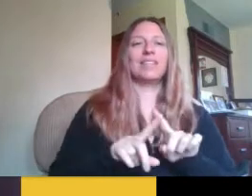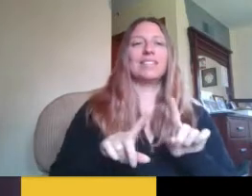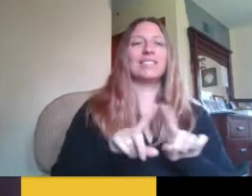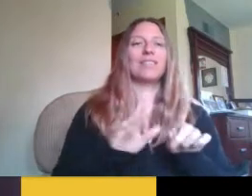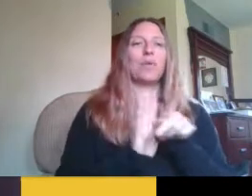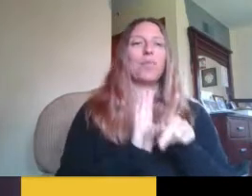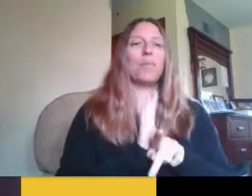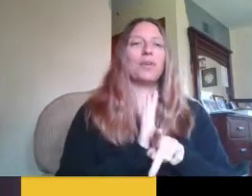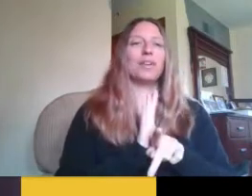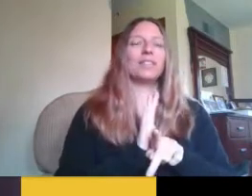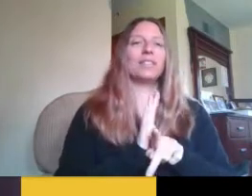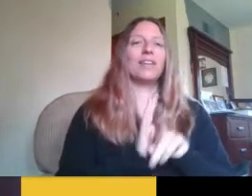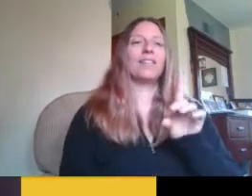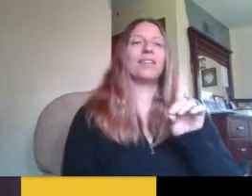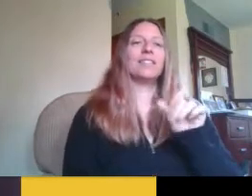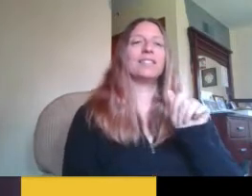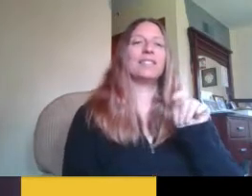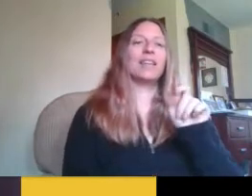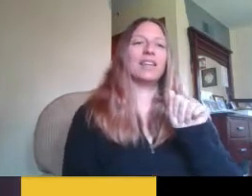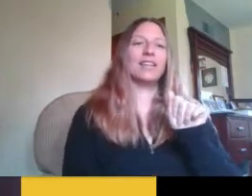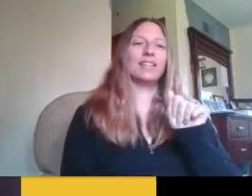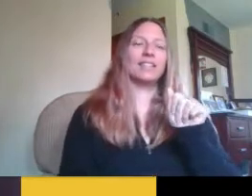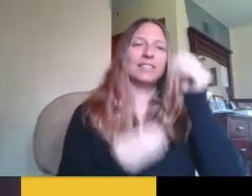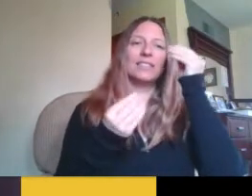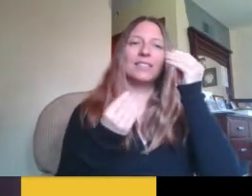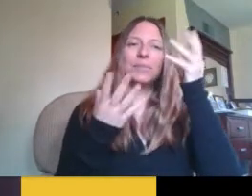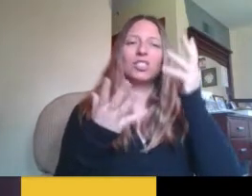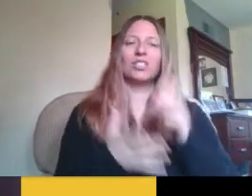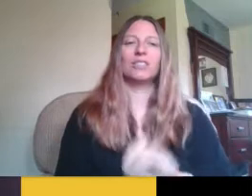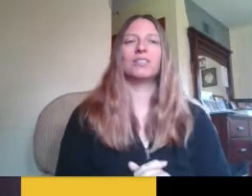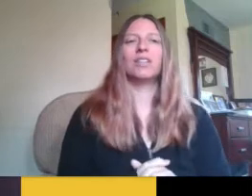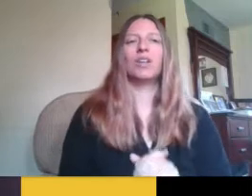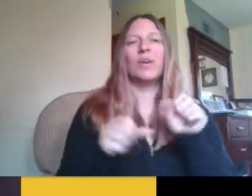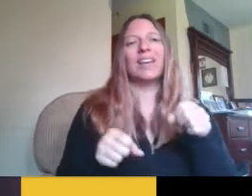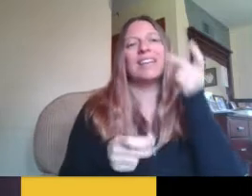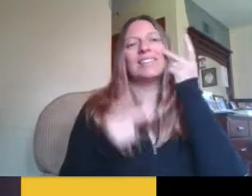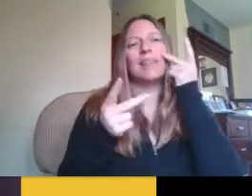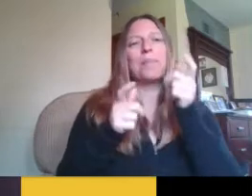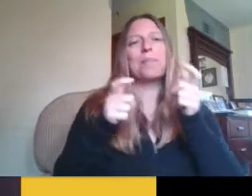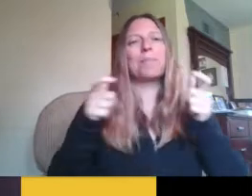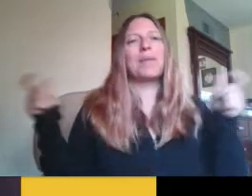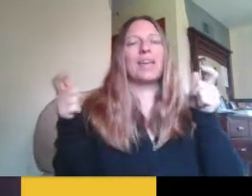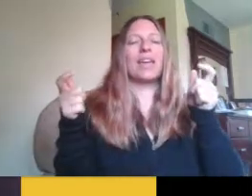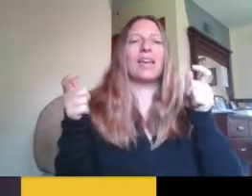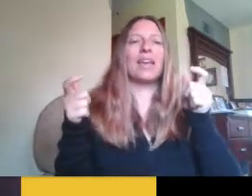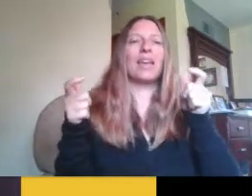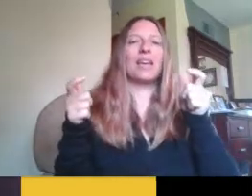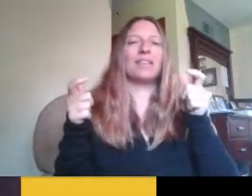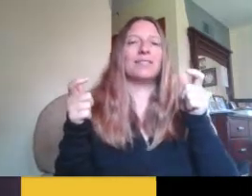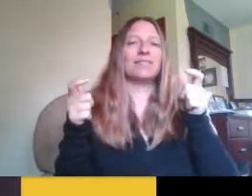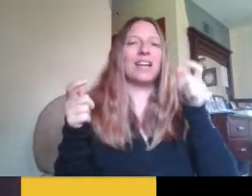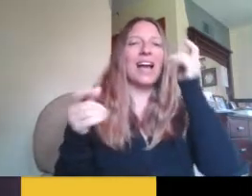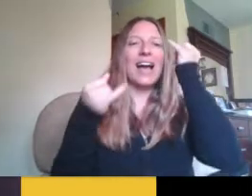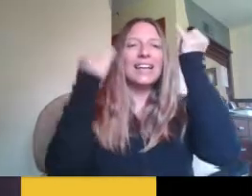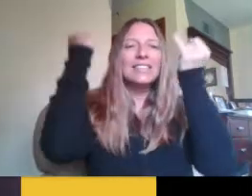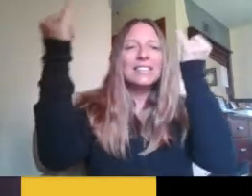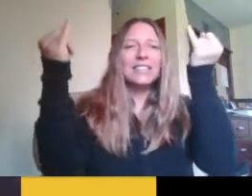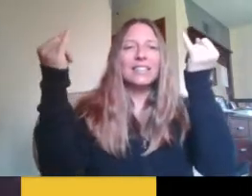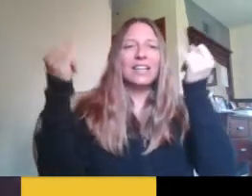us useful, easy to understand information about the data set so that we can see the big picture and understand what the data means about the world we